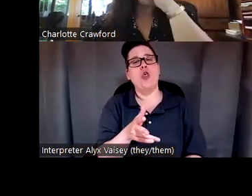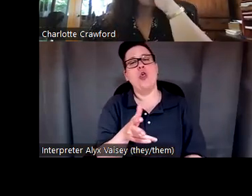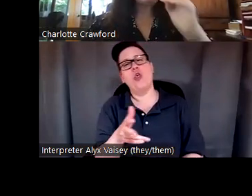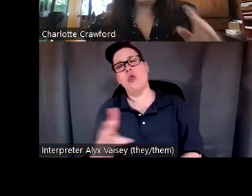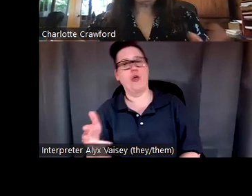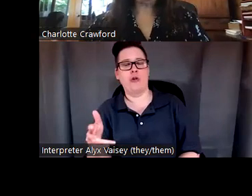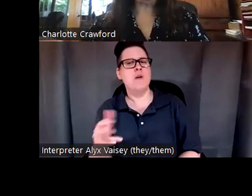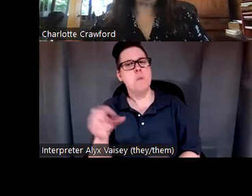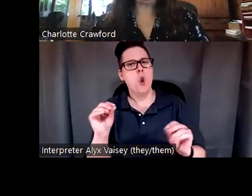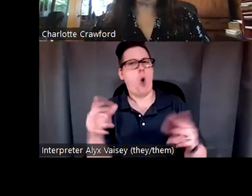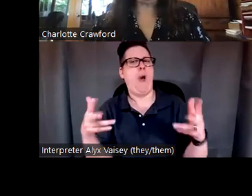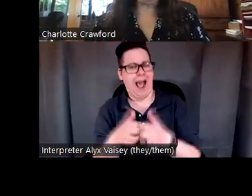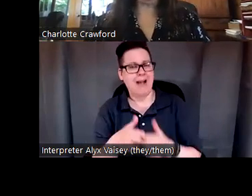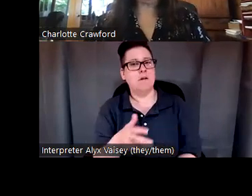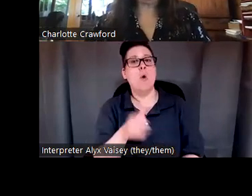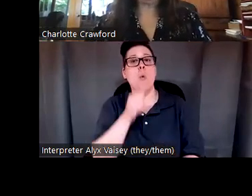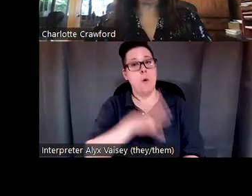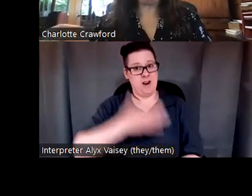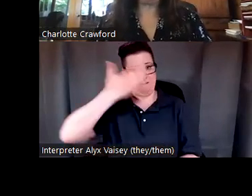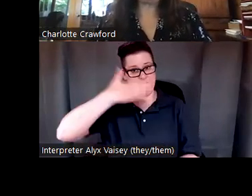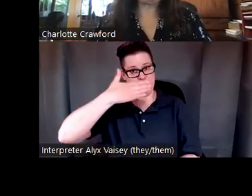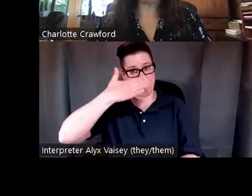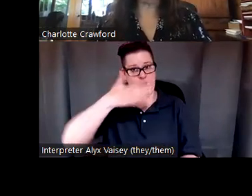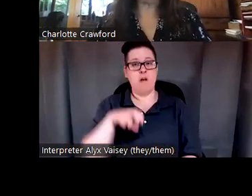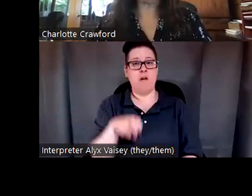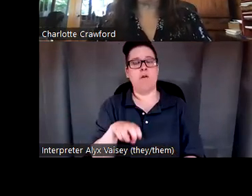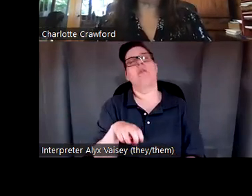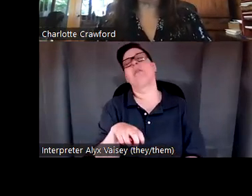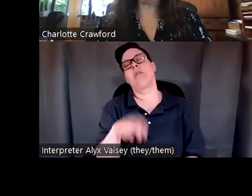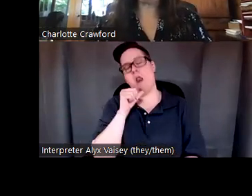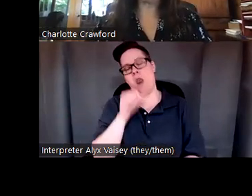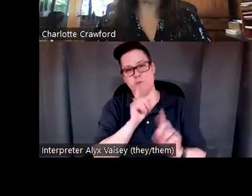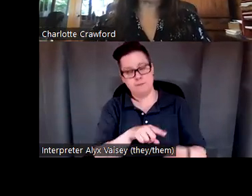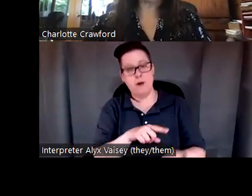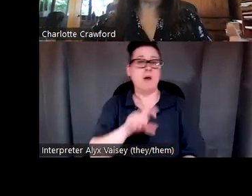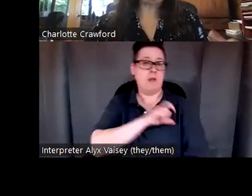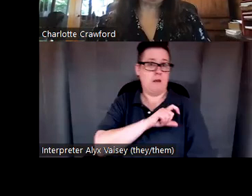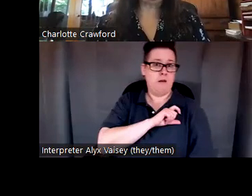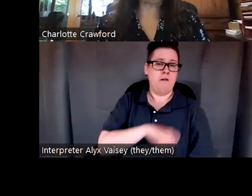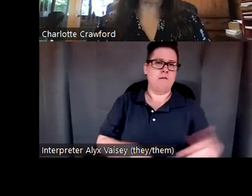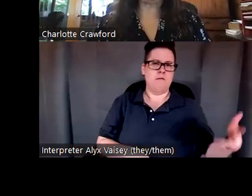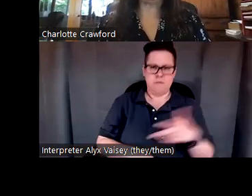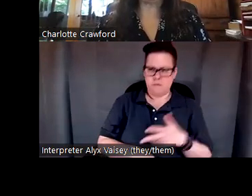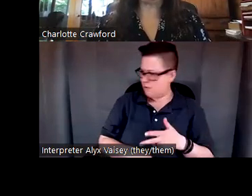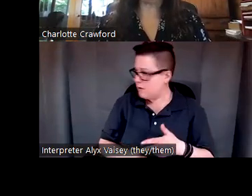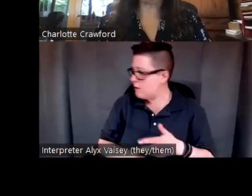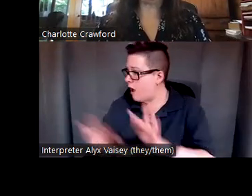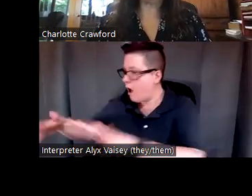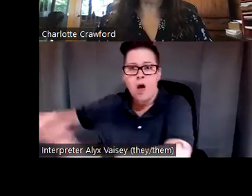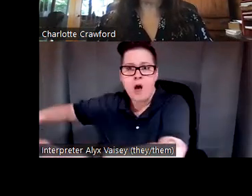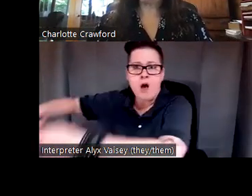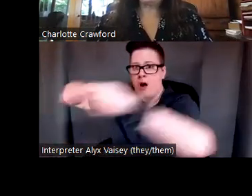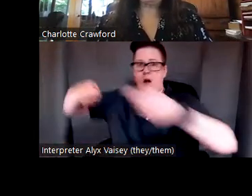accident. The woman in the front seat was unresponsive. Law enforcement pulled up, pulled her out of the car, put her on the